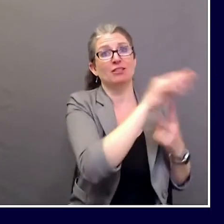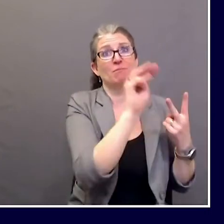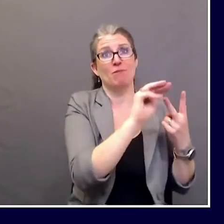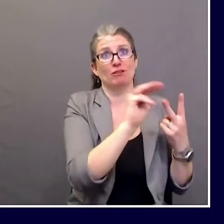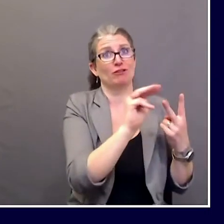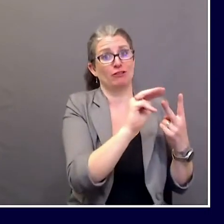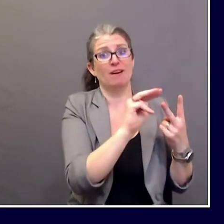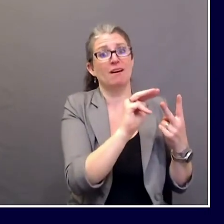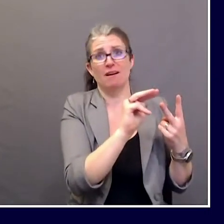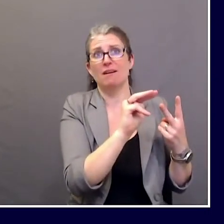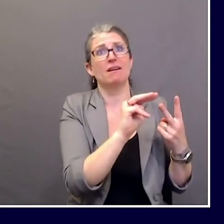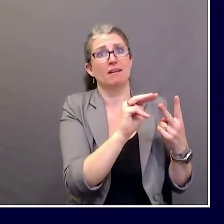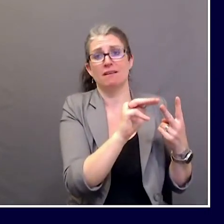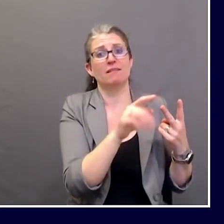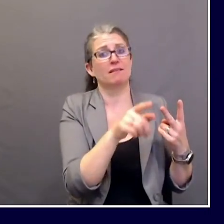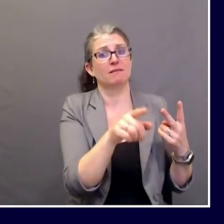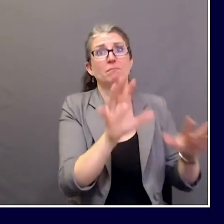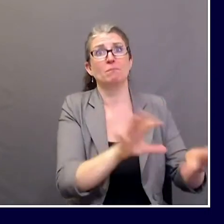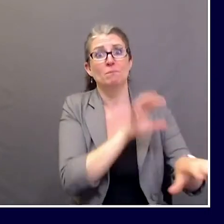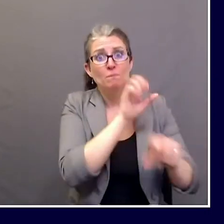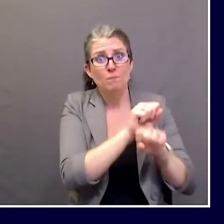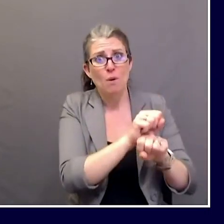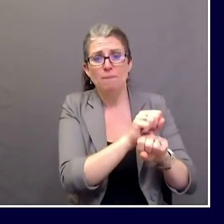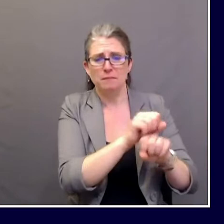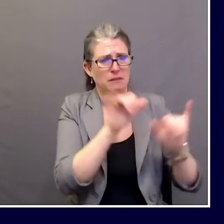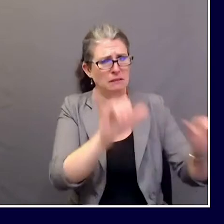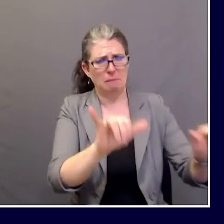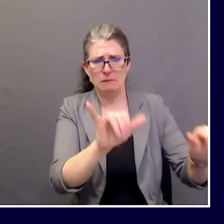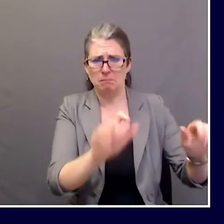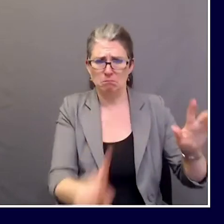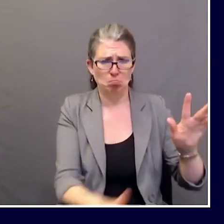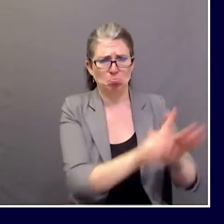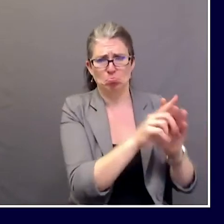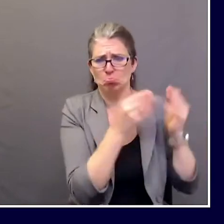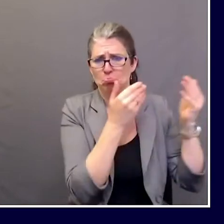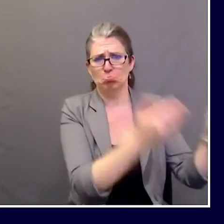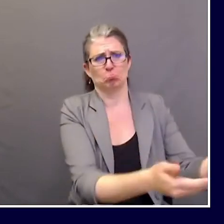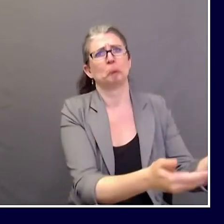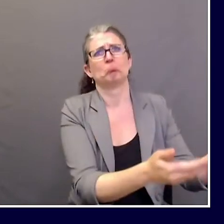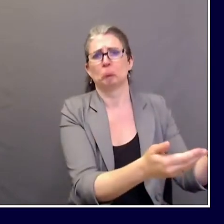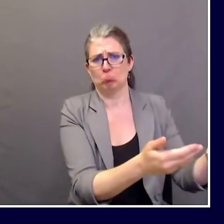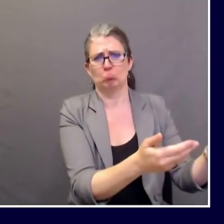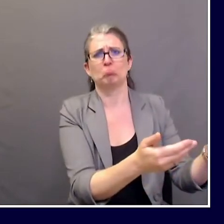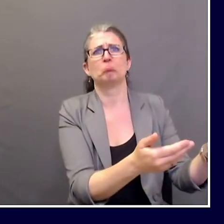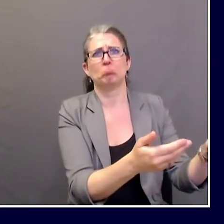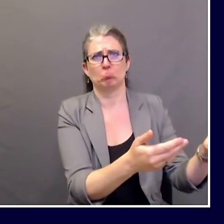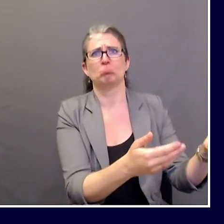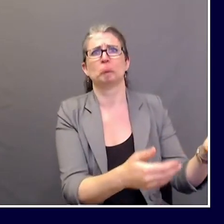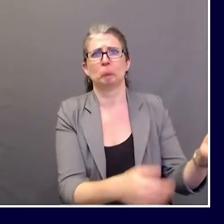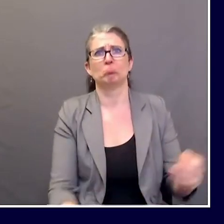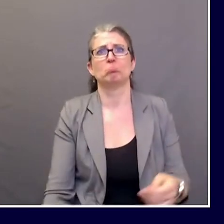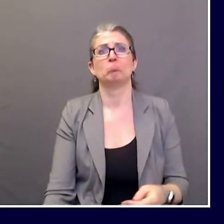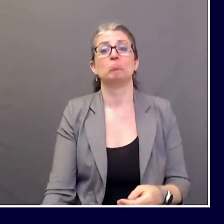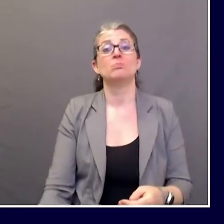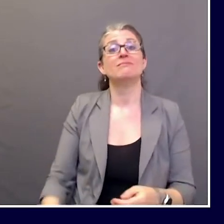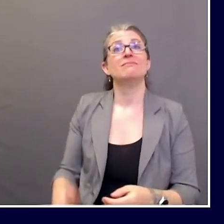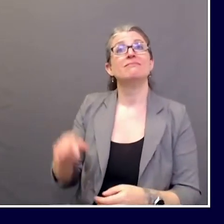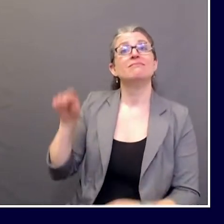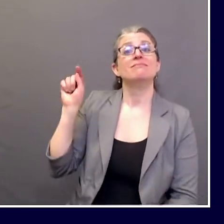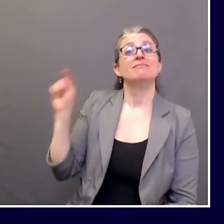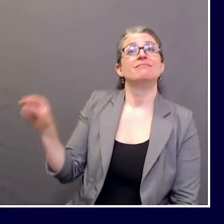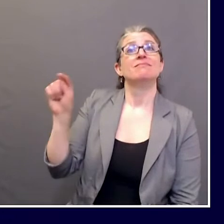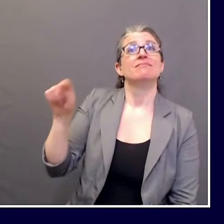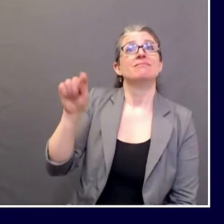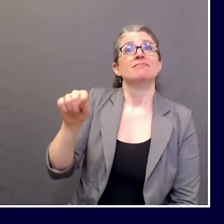J&J vaccine appointment canceled, there will be some places that cancel their Johnson & Johnson vaccine appointments and won't be